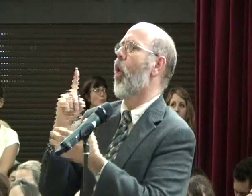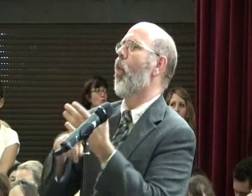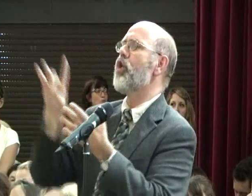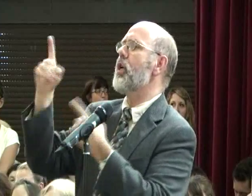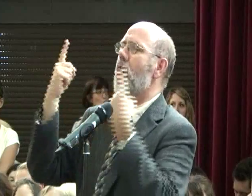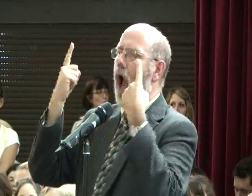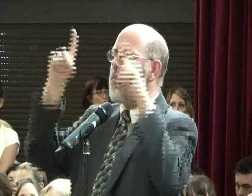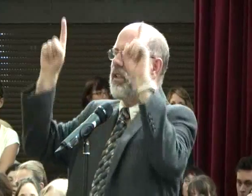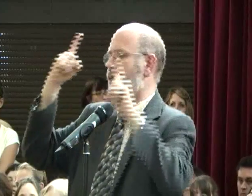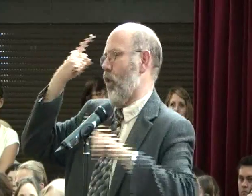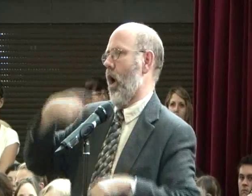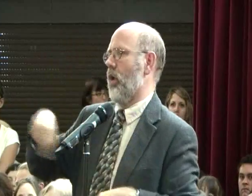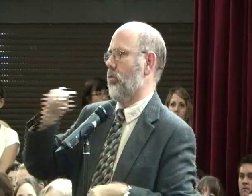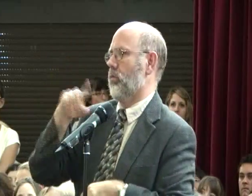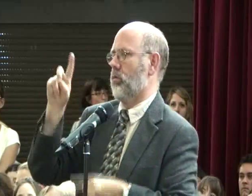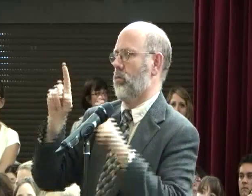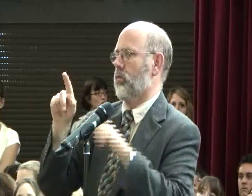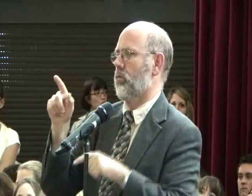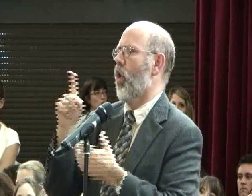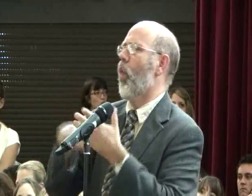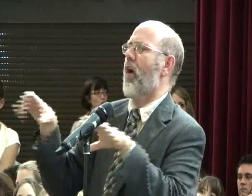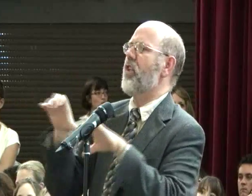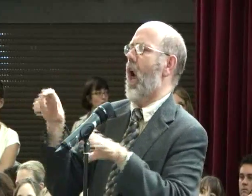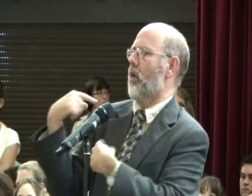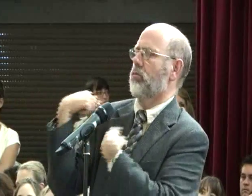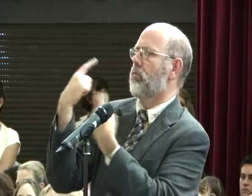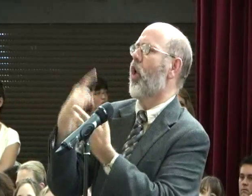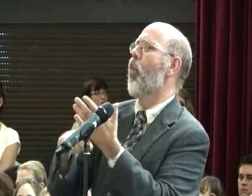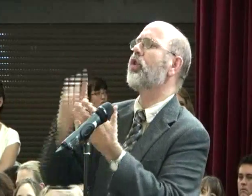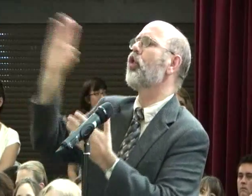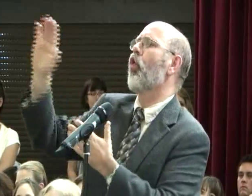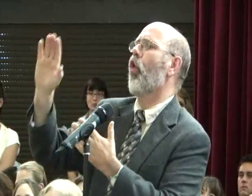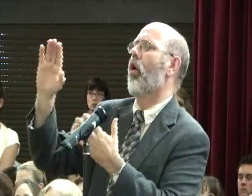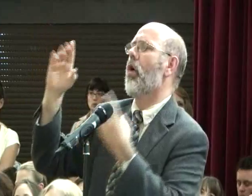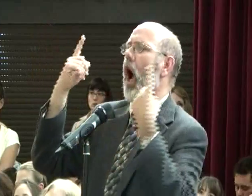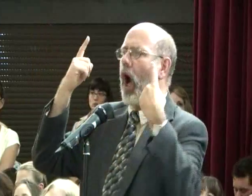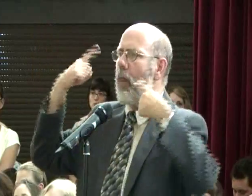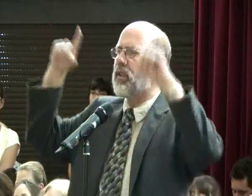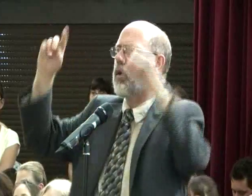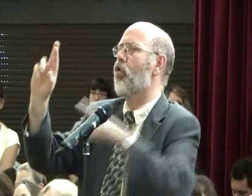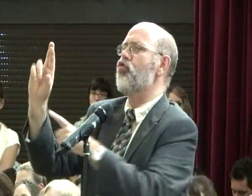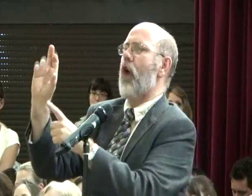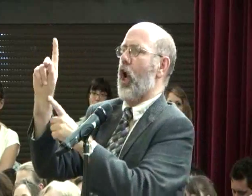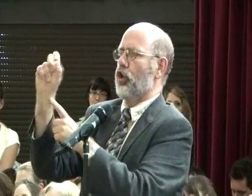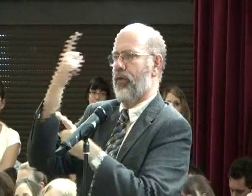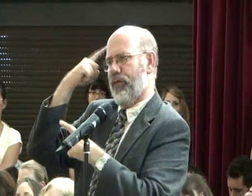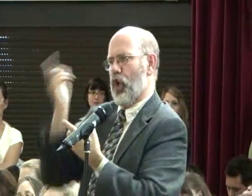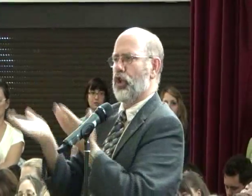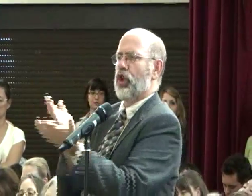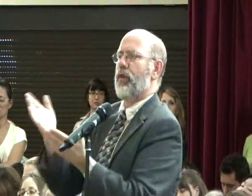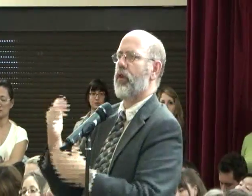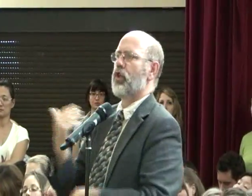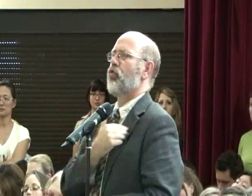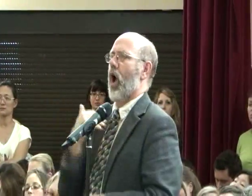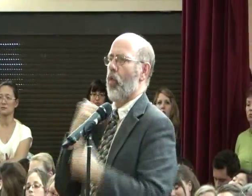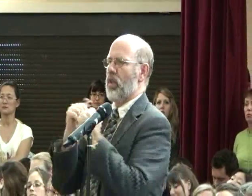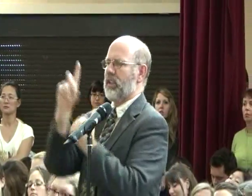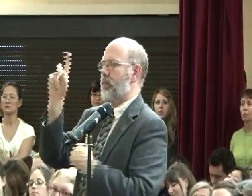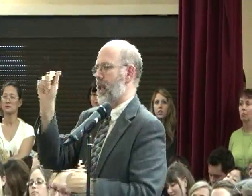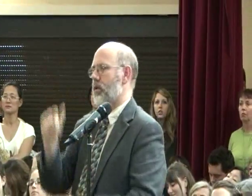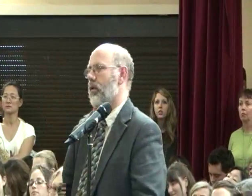work, what is it that you've accomplished for the disability community over that period of time? I'd be interested in knowing specifically what your